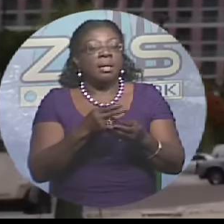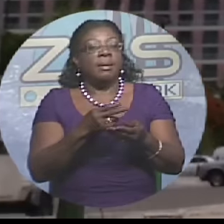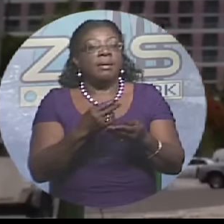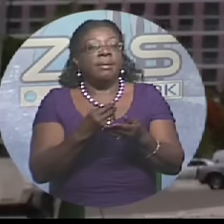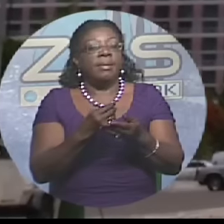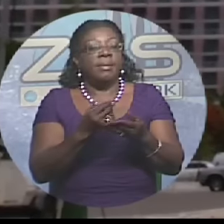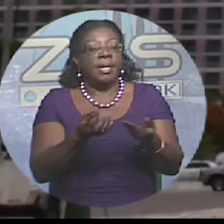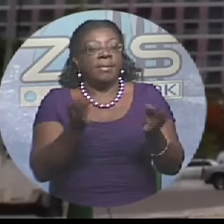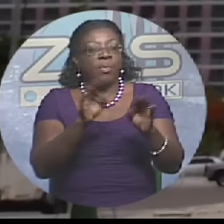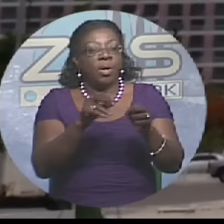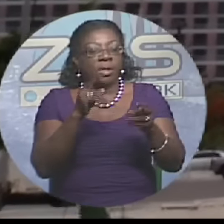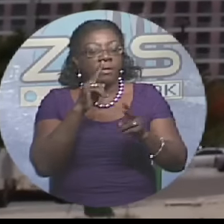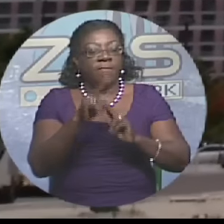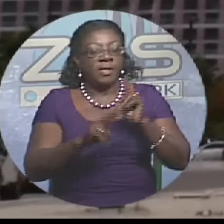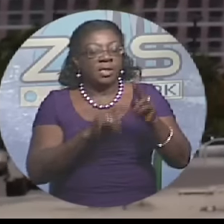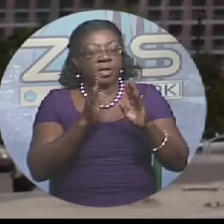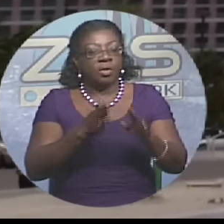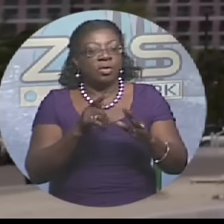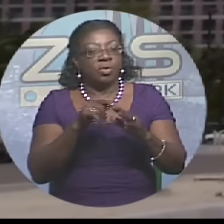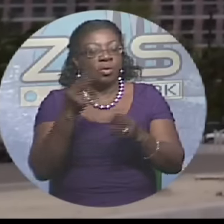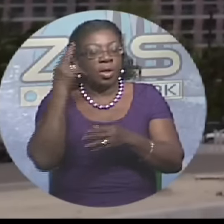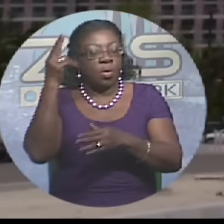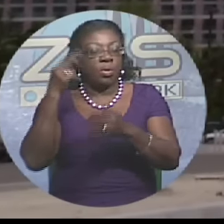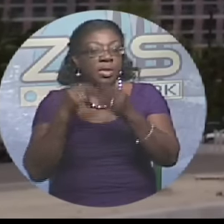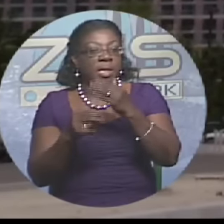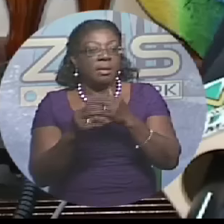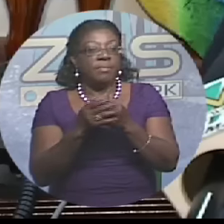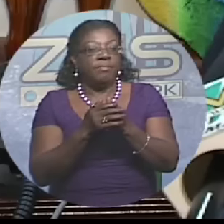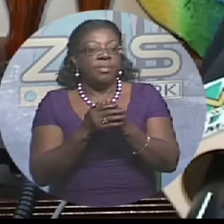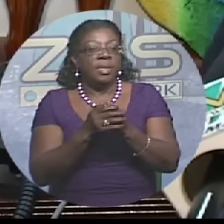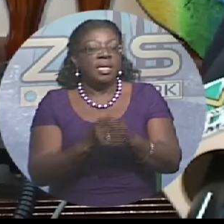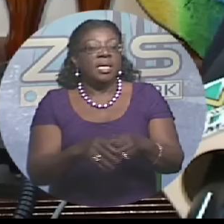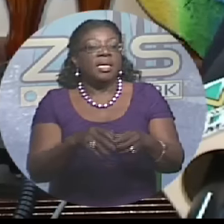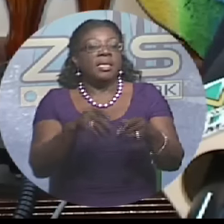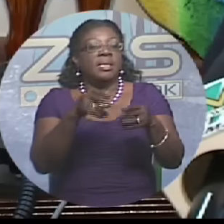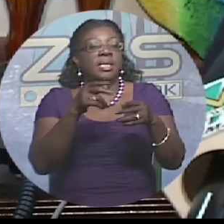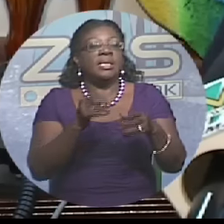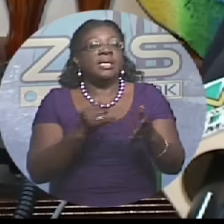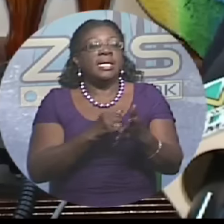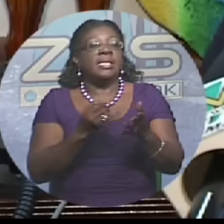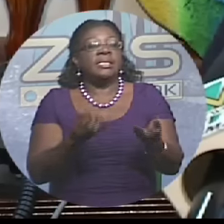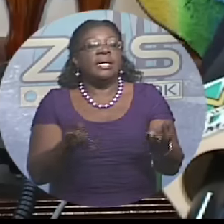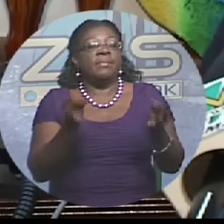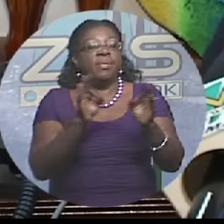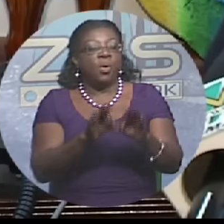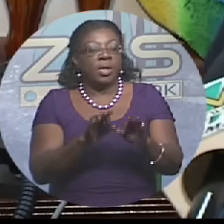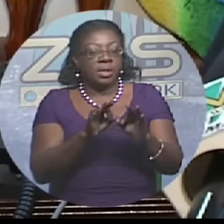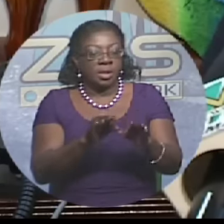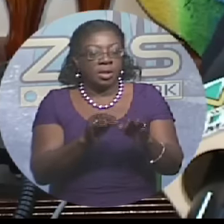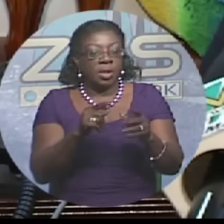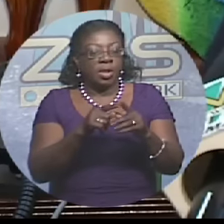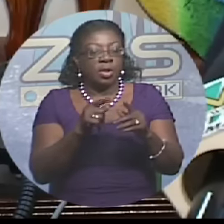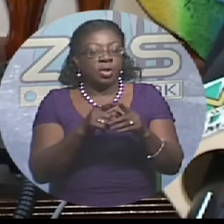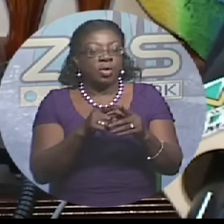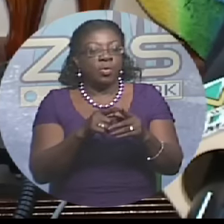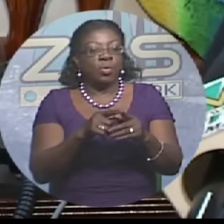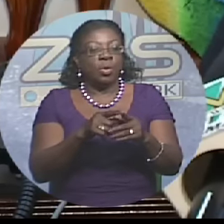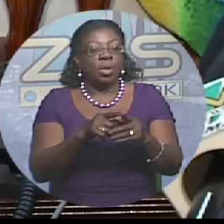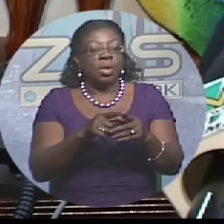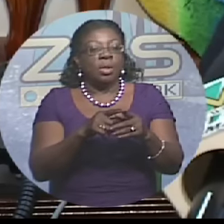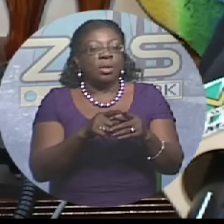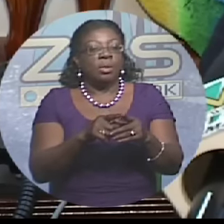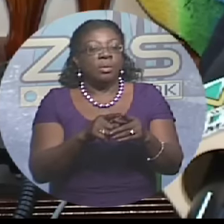to a location, but to their property. Brand is important, and for them, they will always go to somewhere where once it's open, they'll feel the excitement.